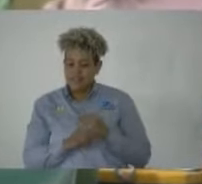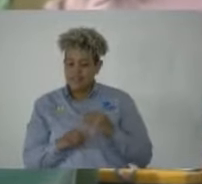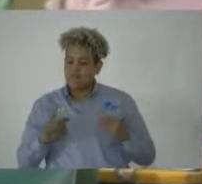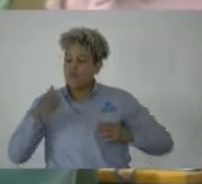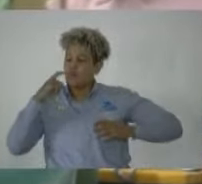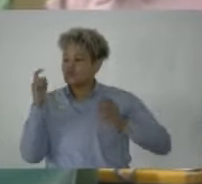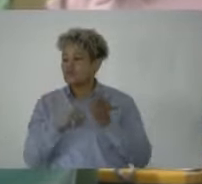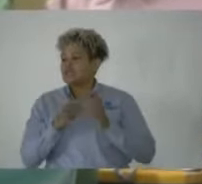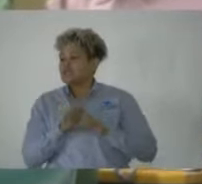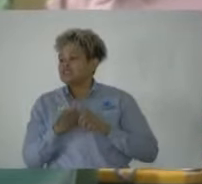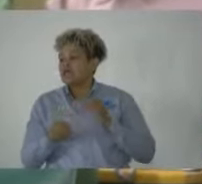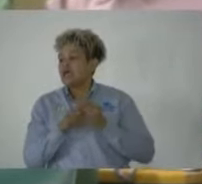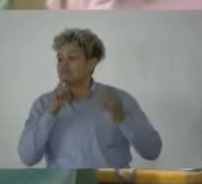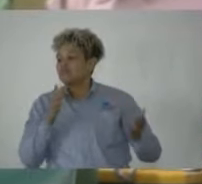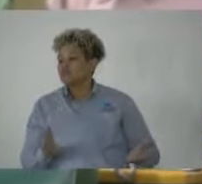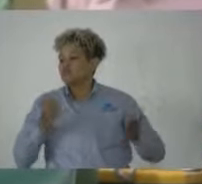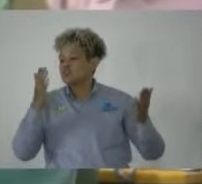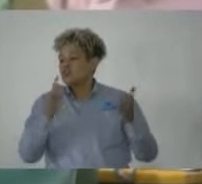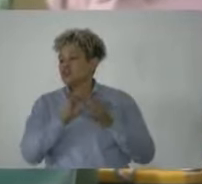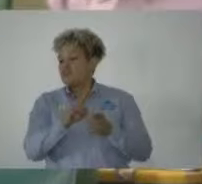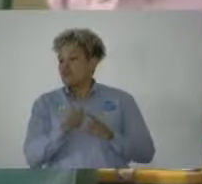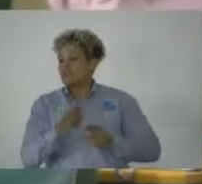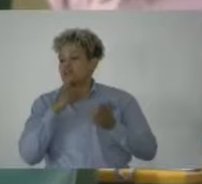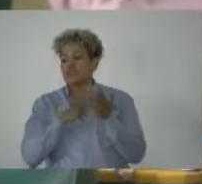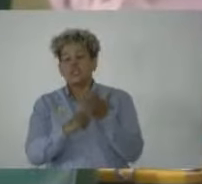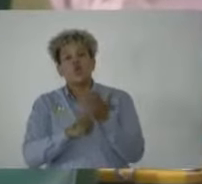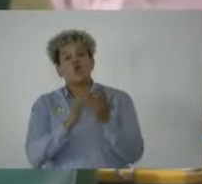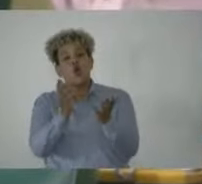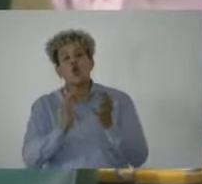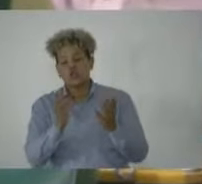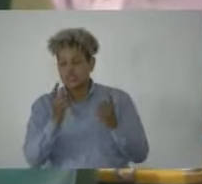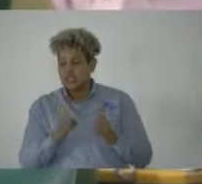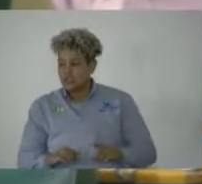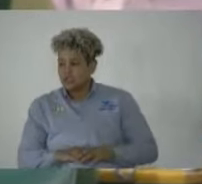I have noted the suggestions about negotiations.